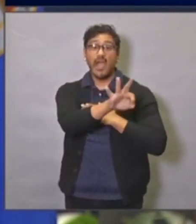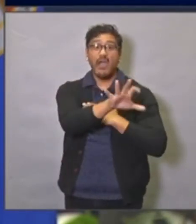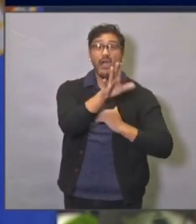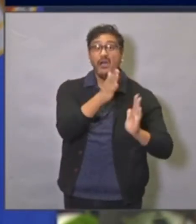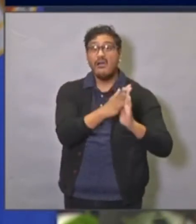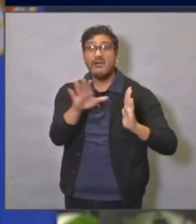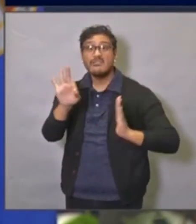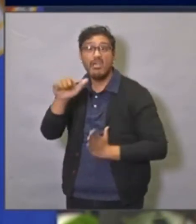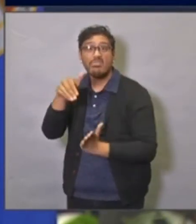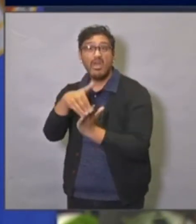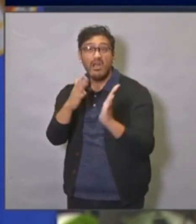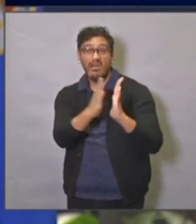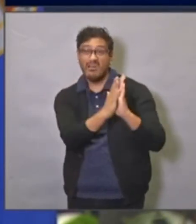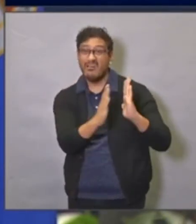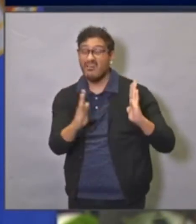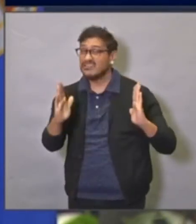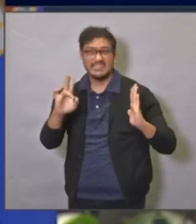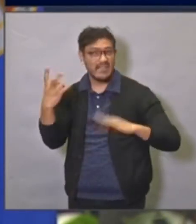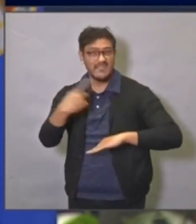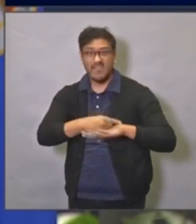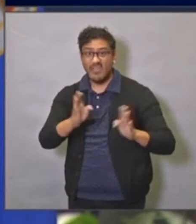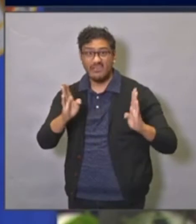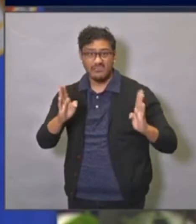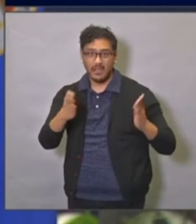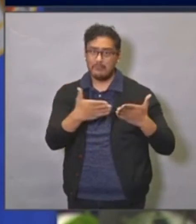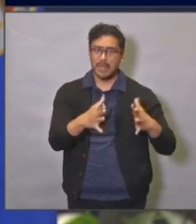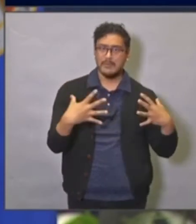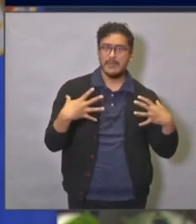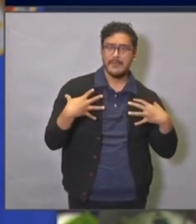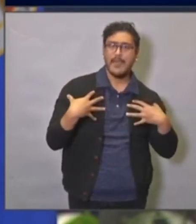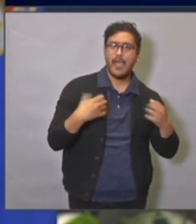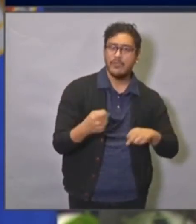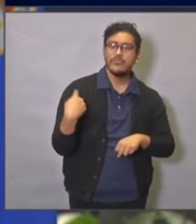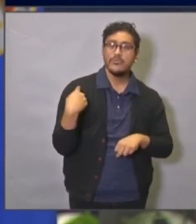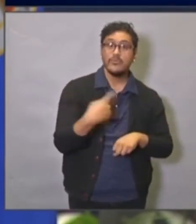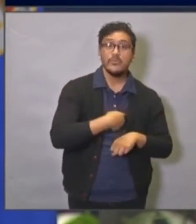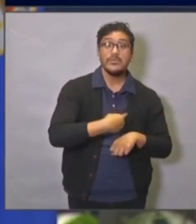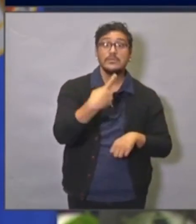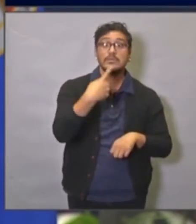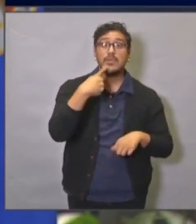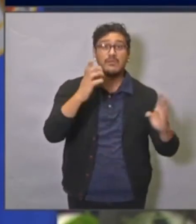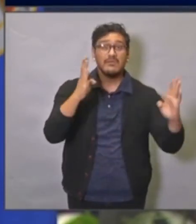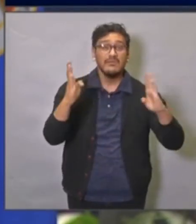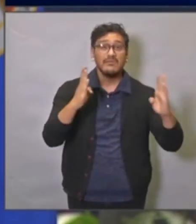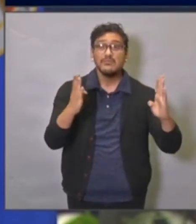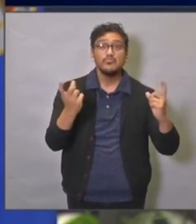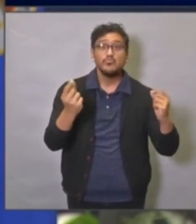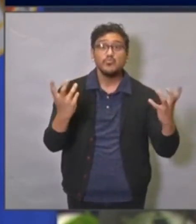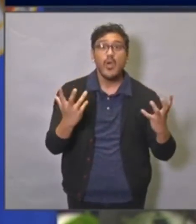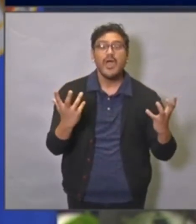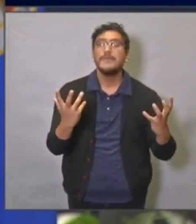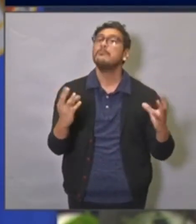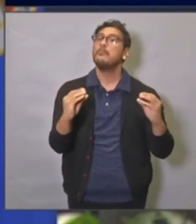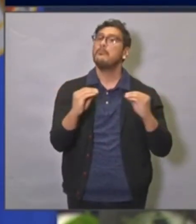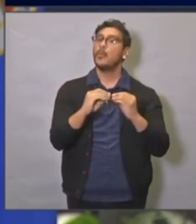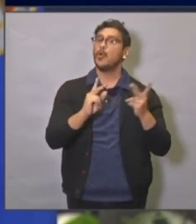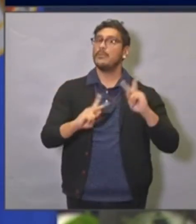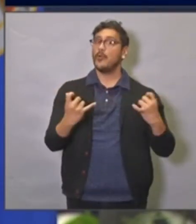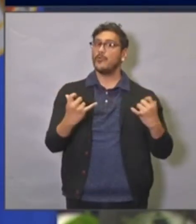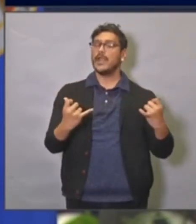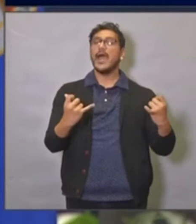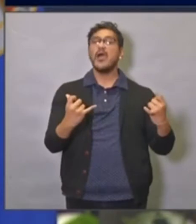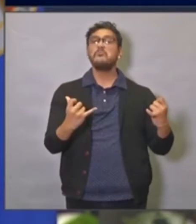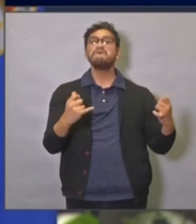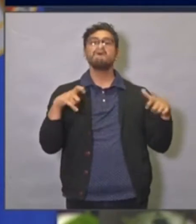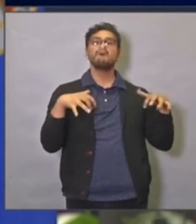The Department of Public Health has attributed much of the recent rise in case numbers to an increase in gatherings. As many of you